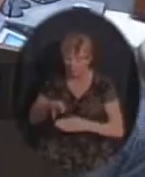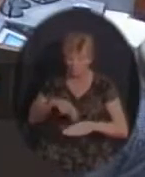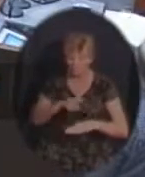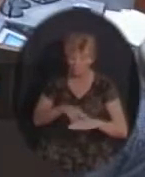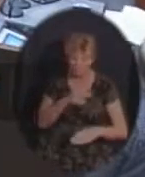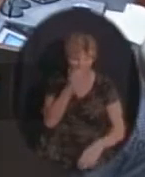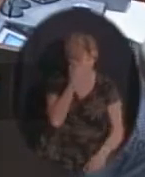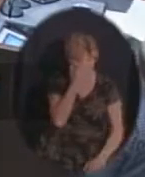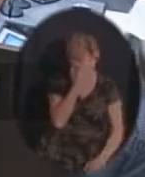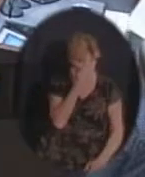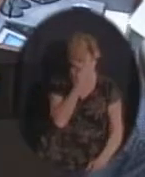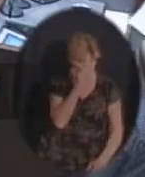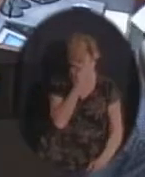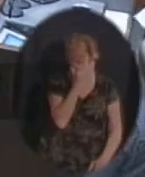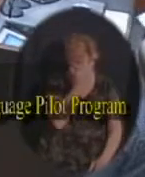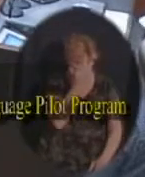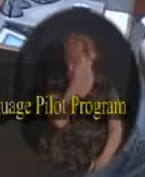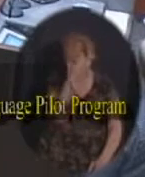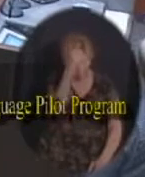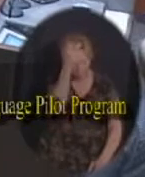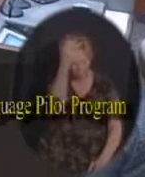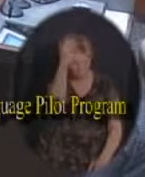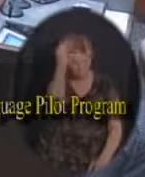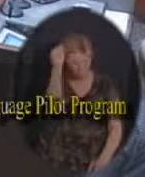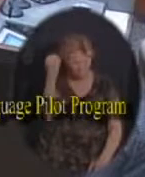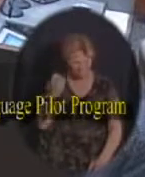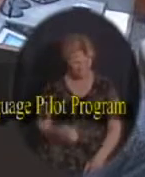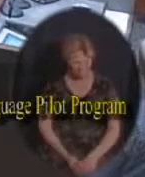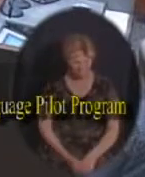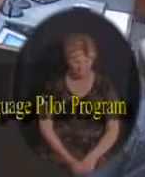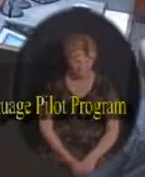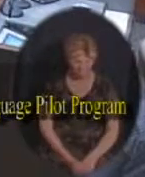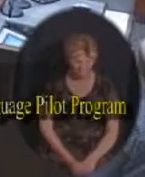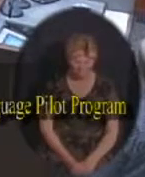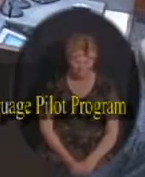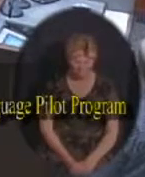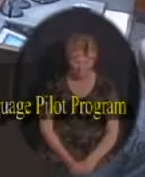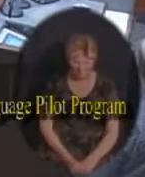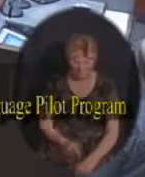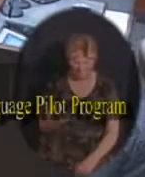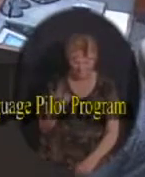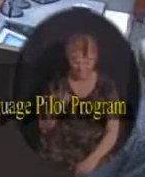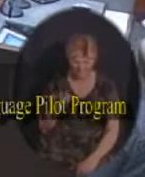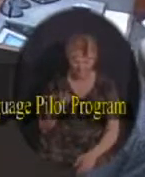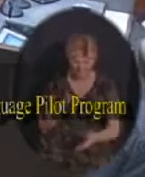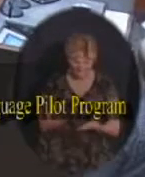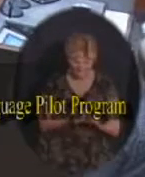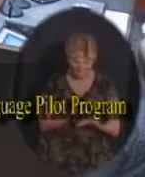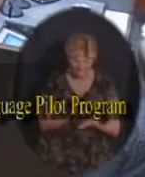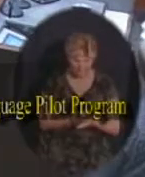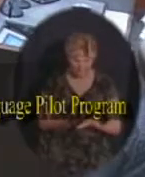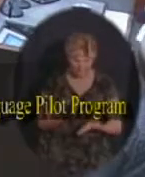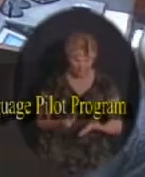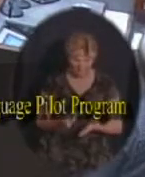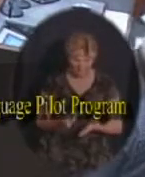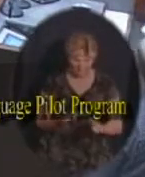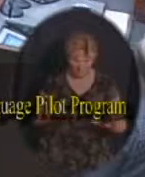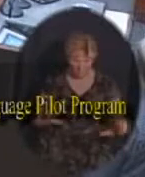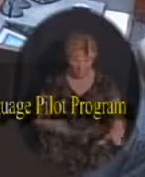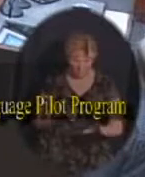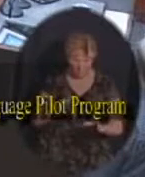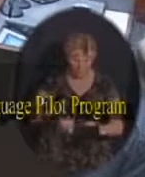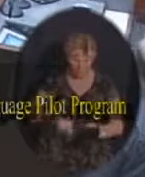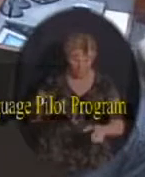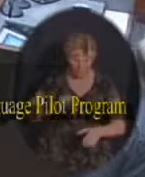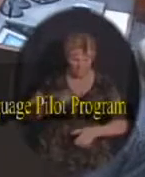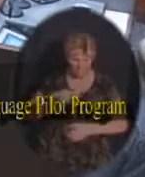Mr. Poland. The 19 schools that currently do it voluntarily, the ones that aren't selected,